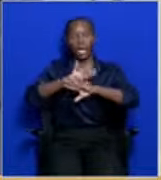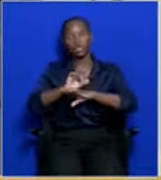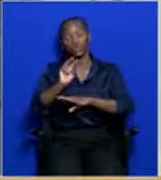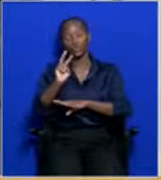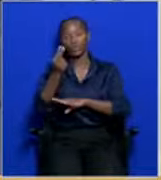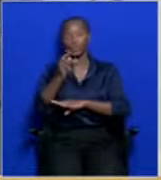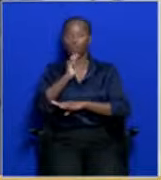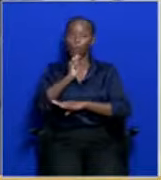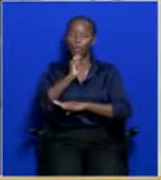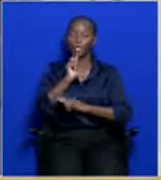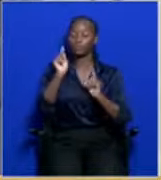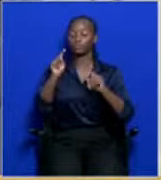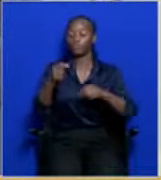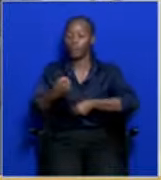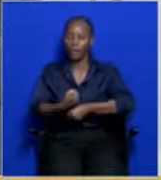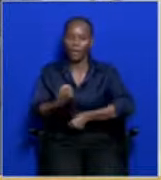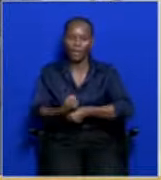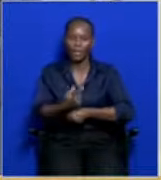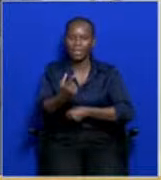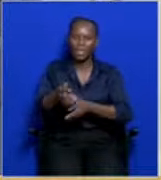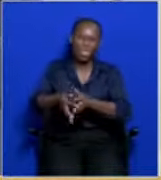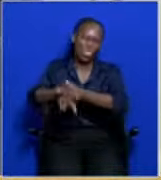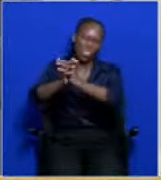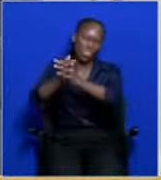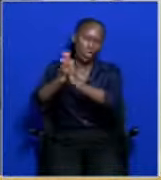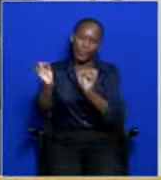meaning, there is no order.